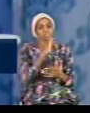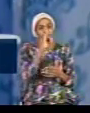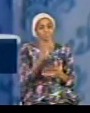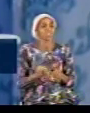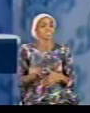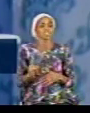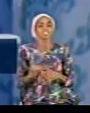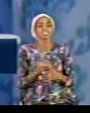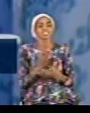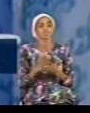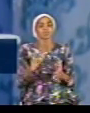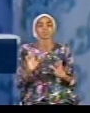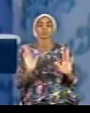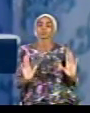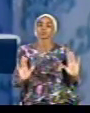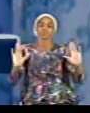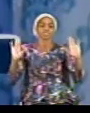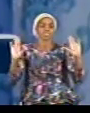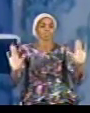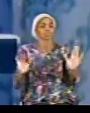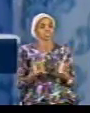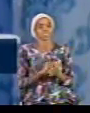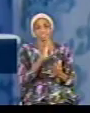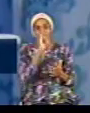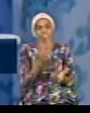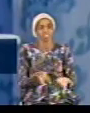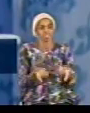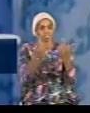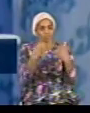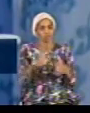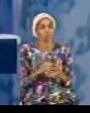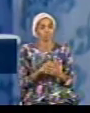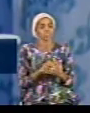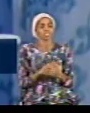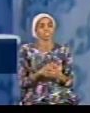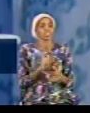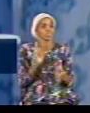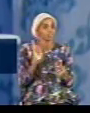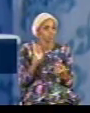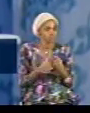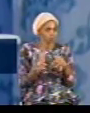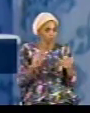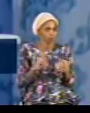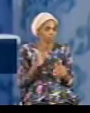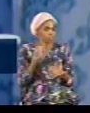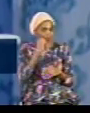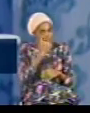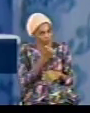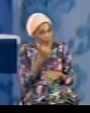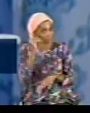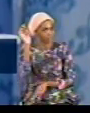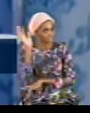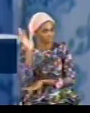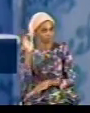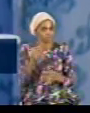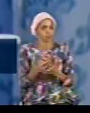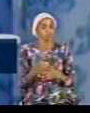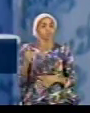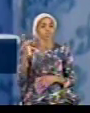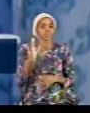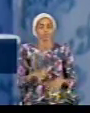us tonight, over there tomorrow afternoon. So lead all converts to that place. The Lord bless you in Jesus'